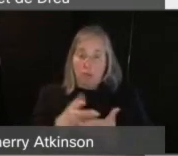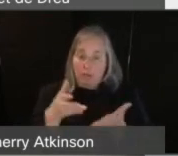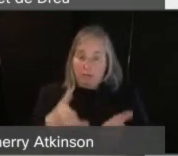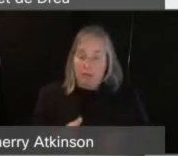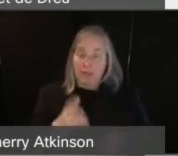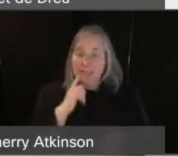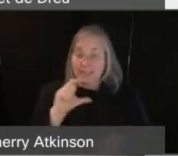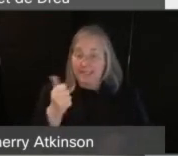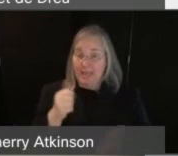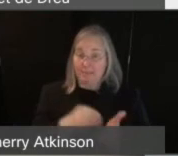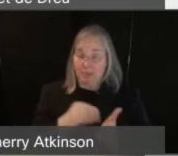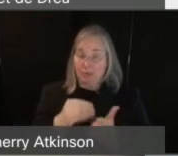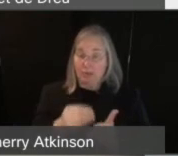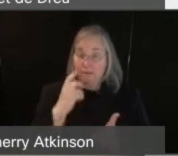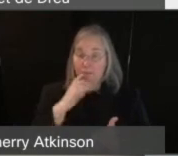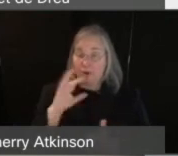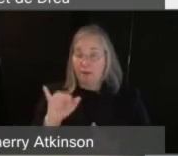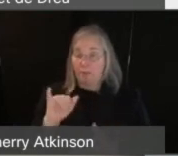year 2022.